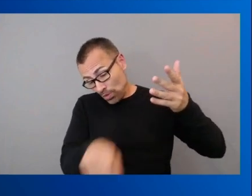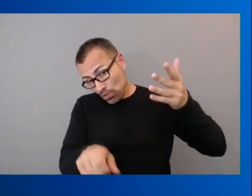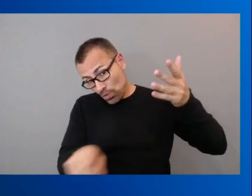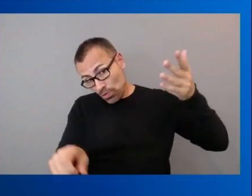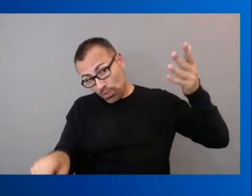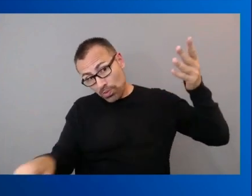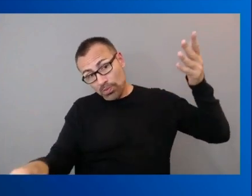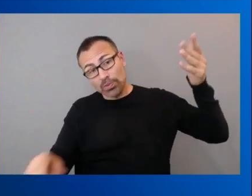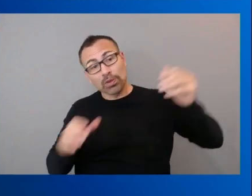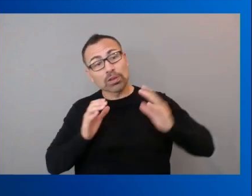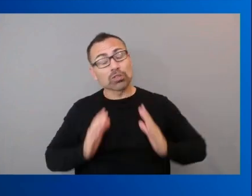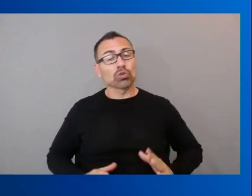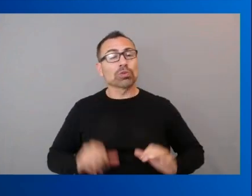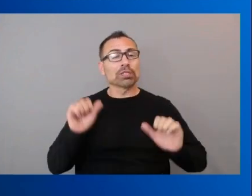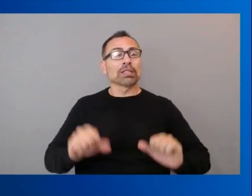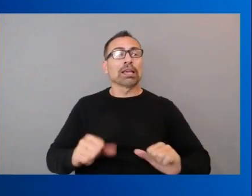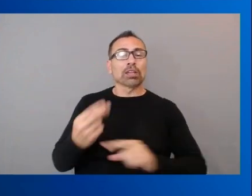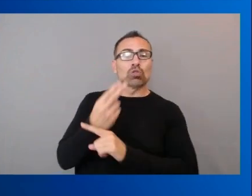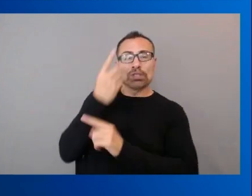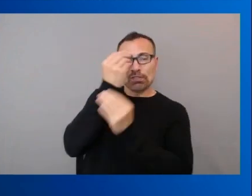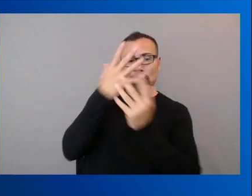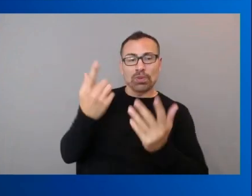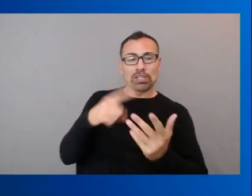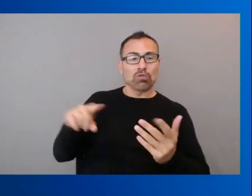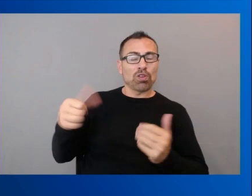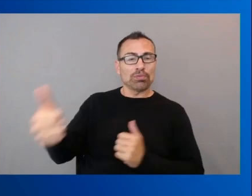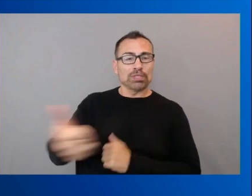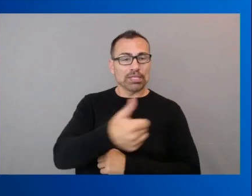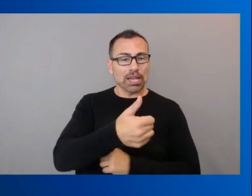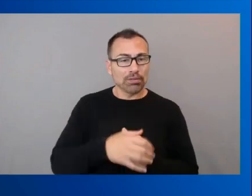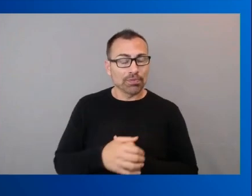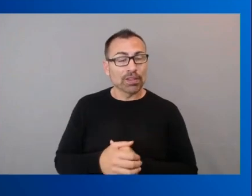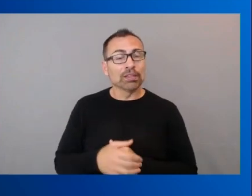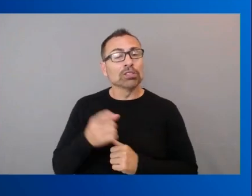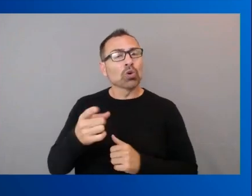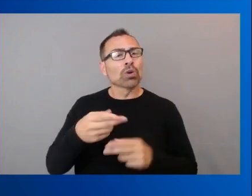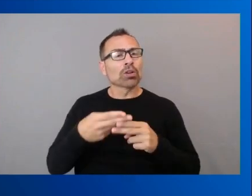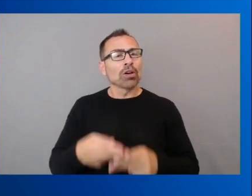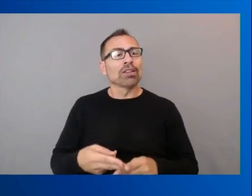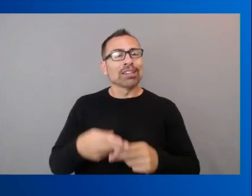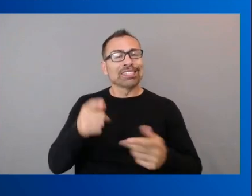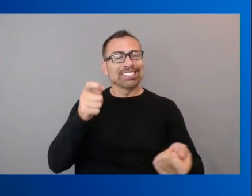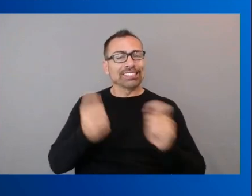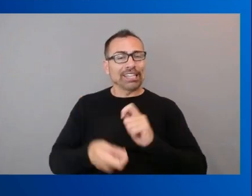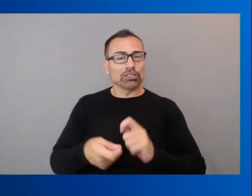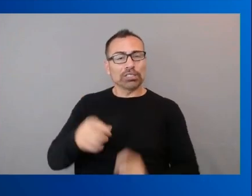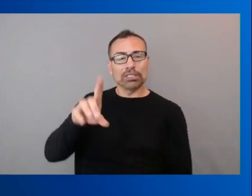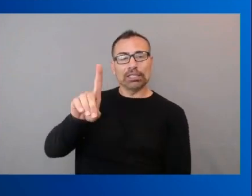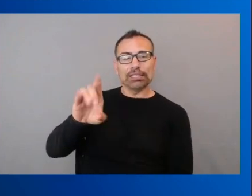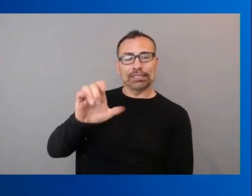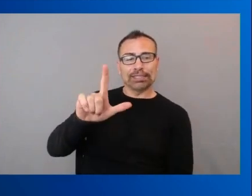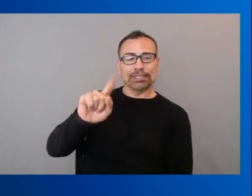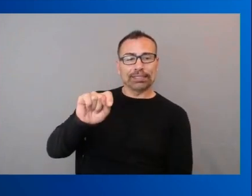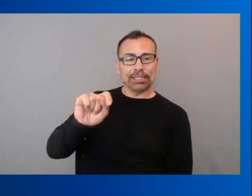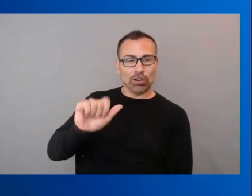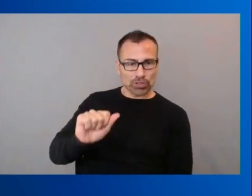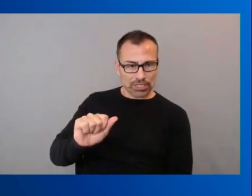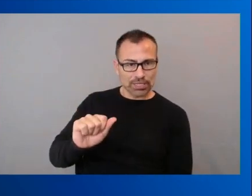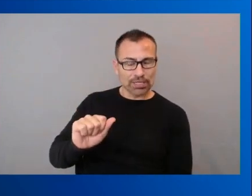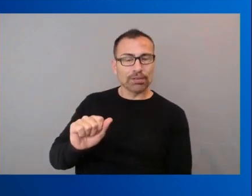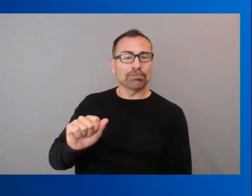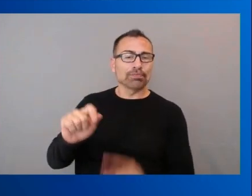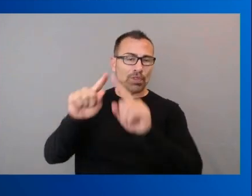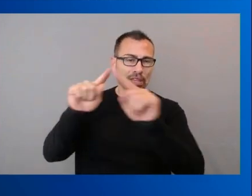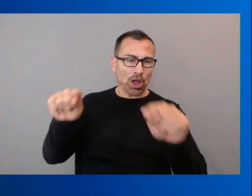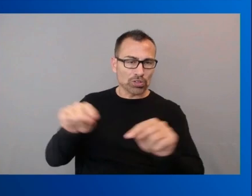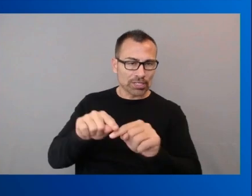consumers doing this themselves. So again, we call these delta events. Other types of events that you might have here is things like